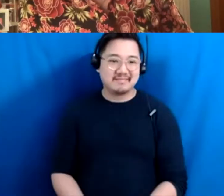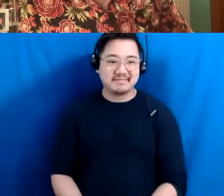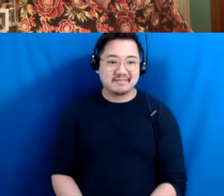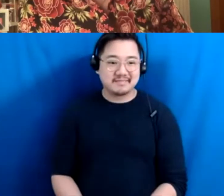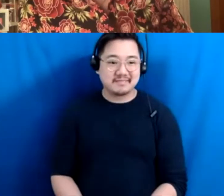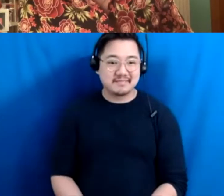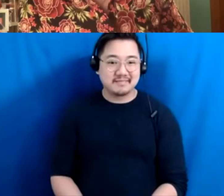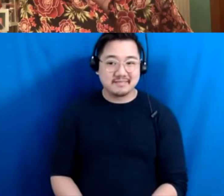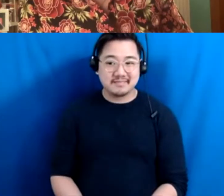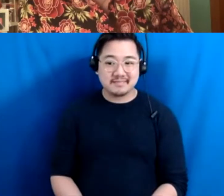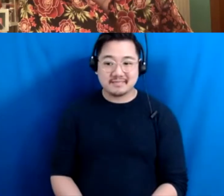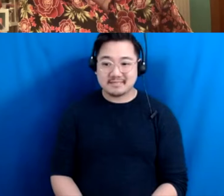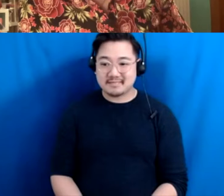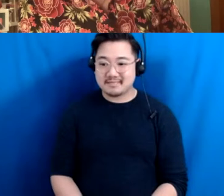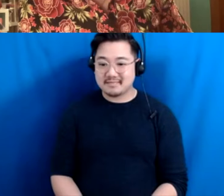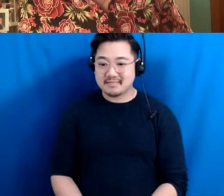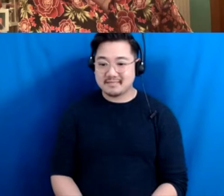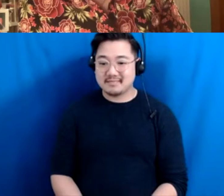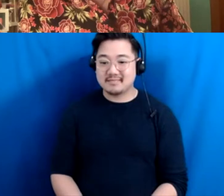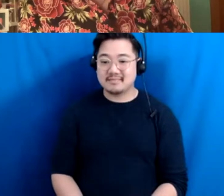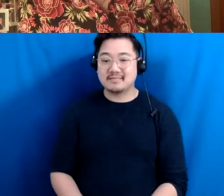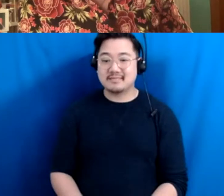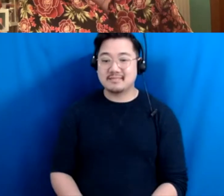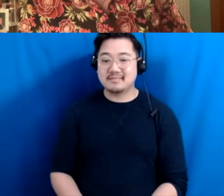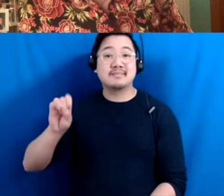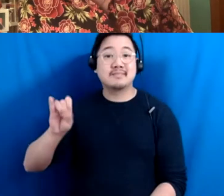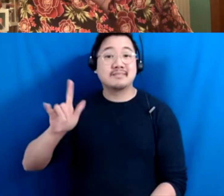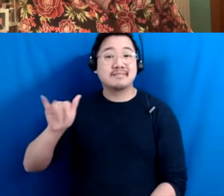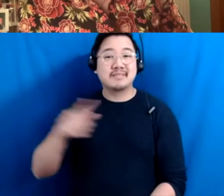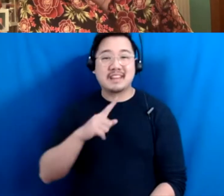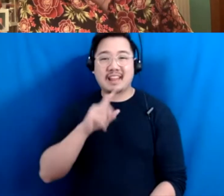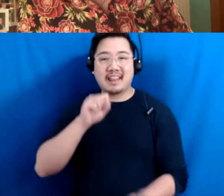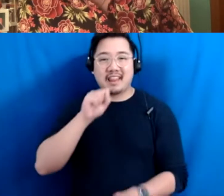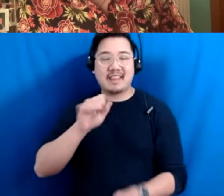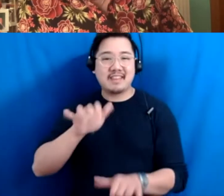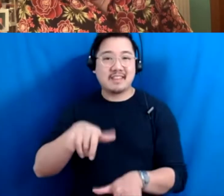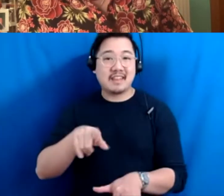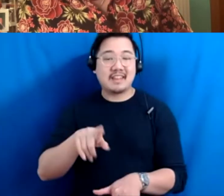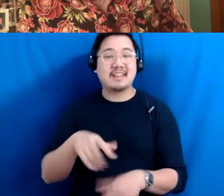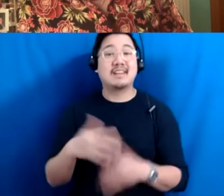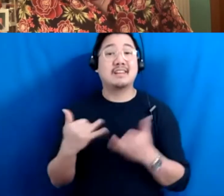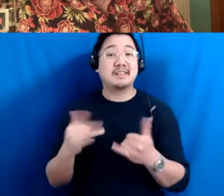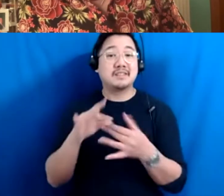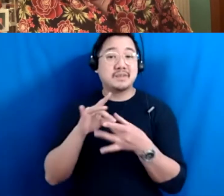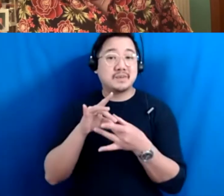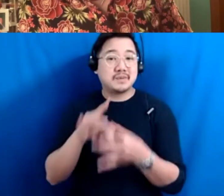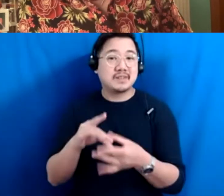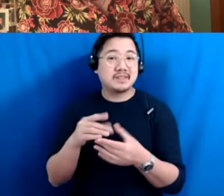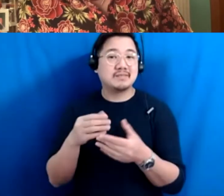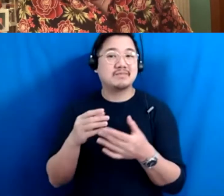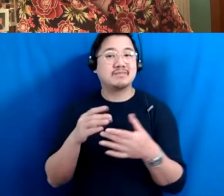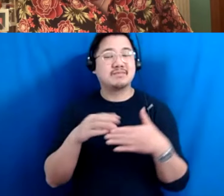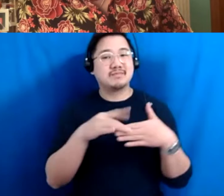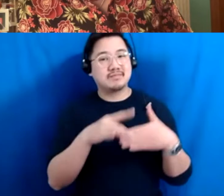I love that. I actually think this leads us really nicely into the next question, which is